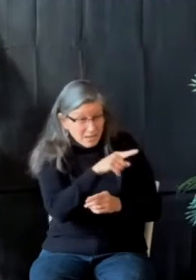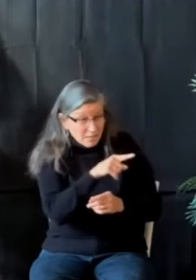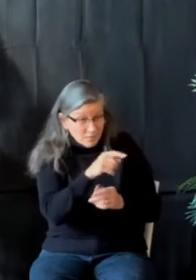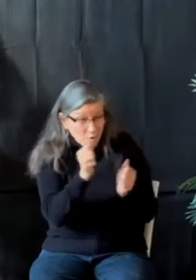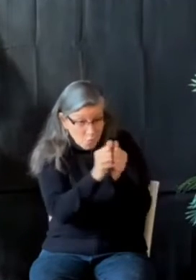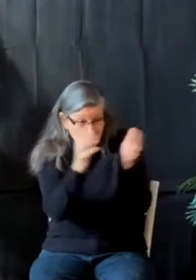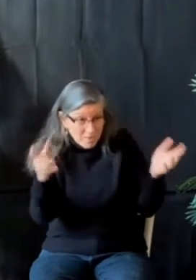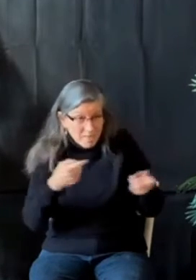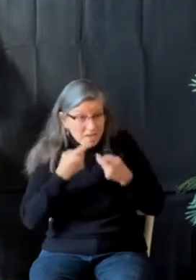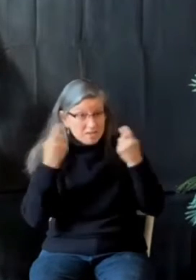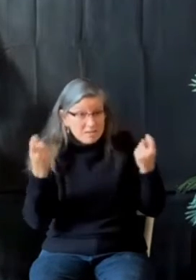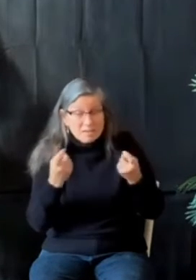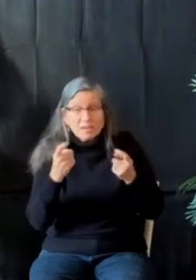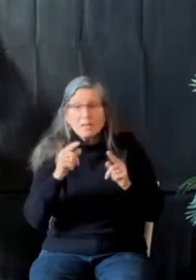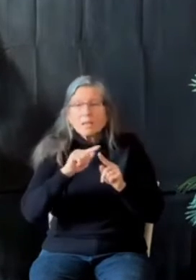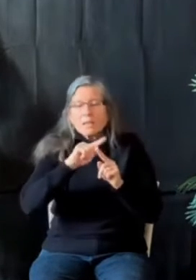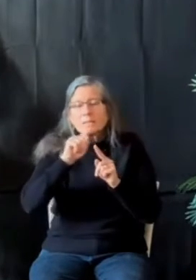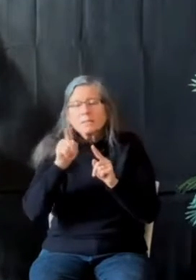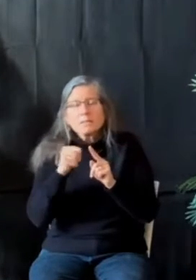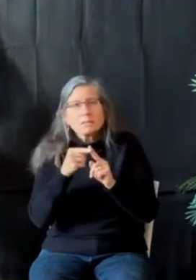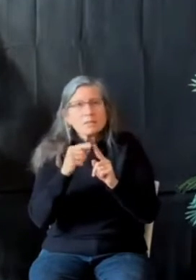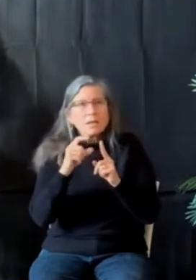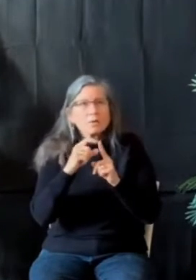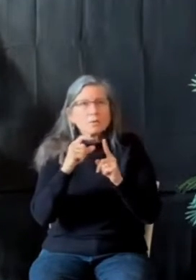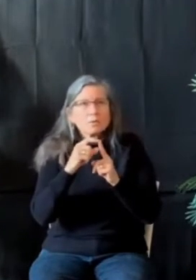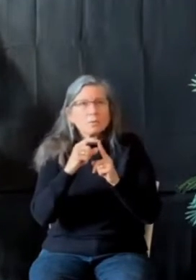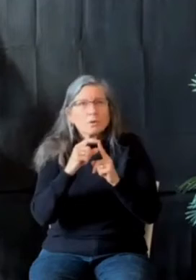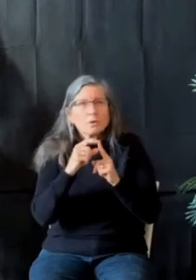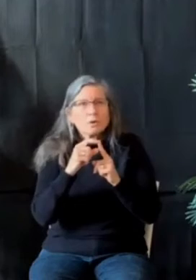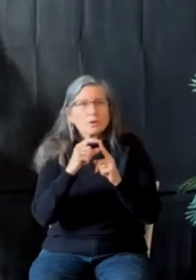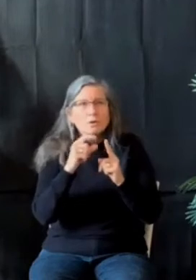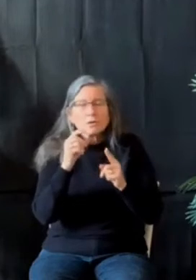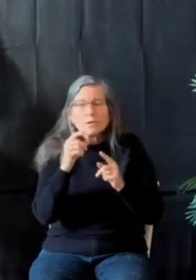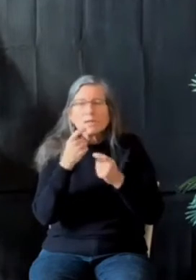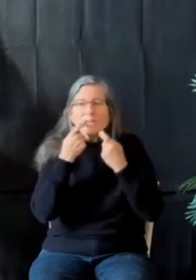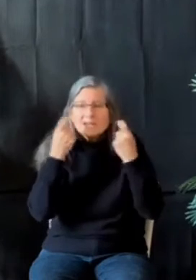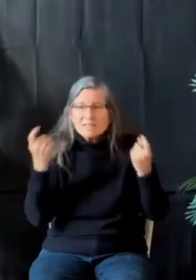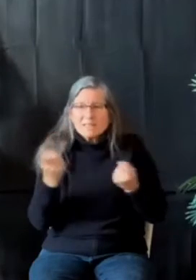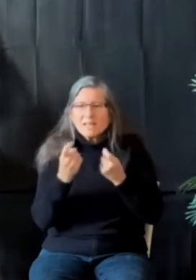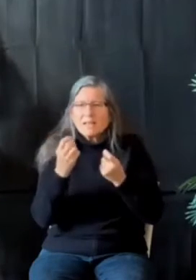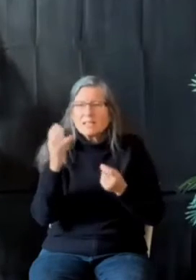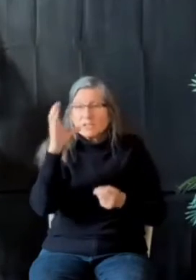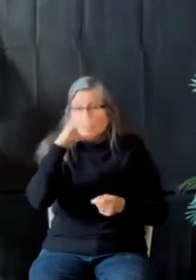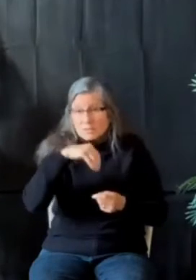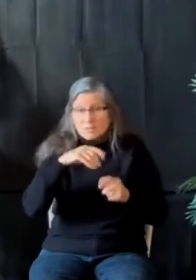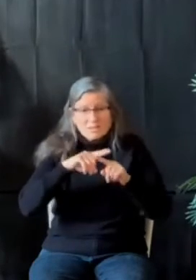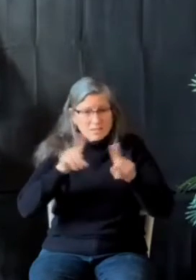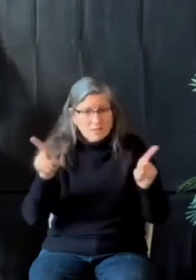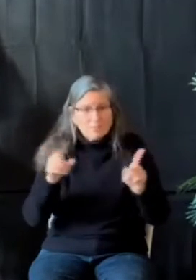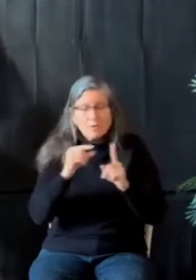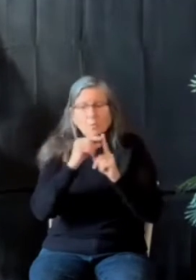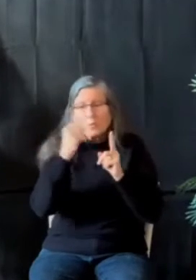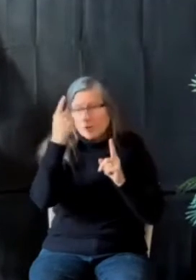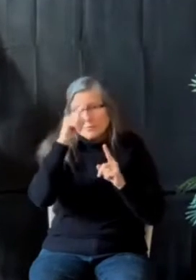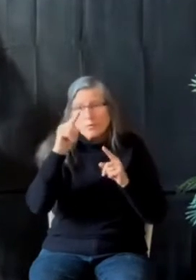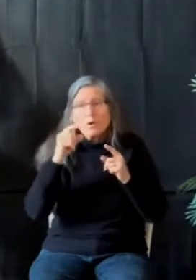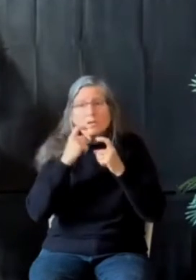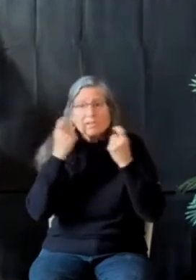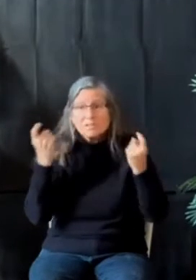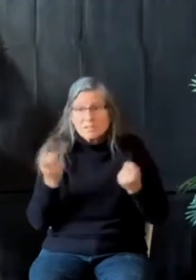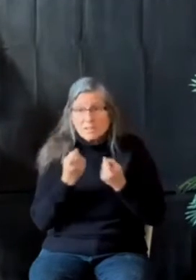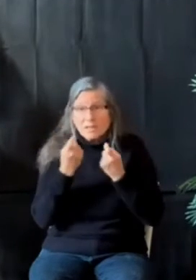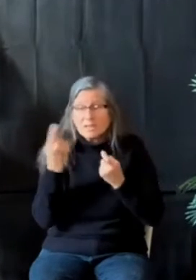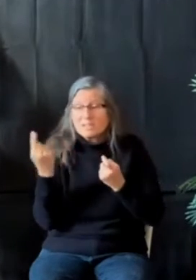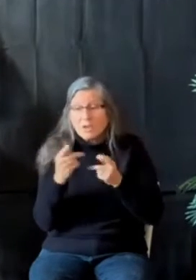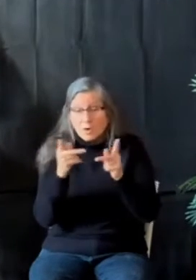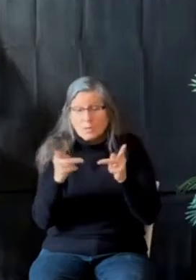without sin, circle that word for sin. This is a very unusual word for sin. Matter of fact, this is the only place in the entire Bible this word